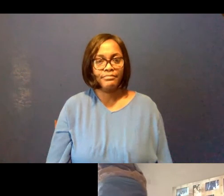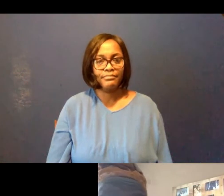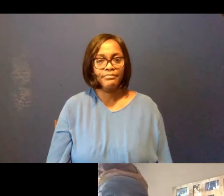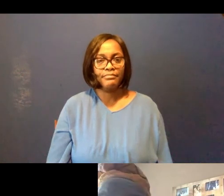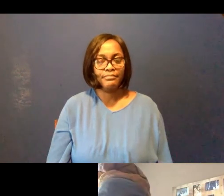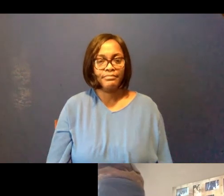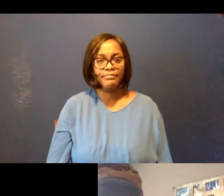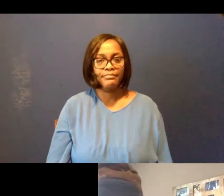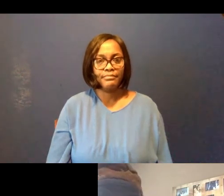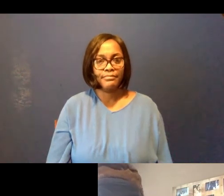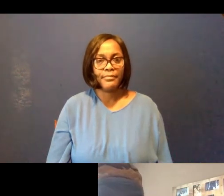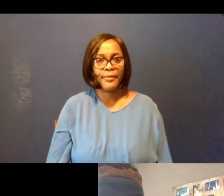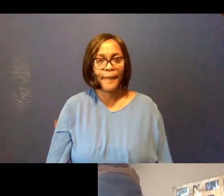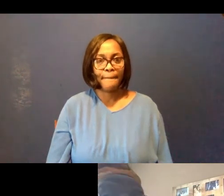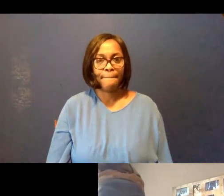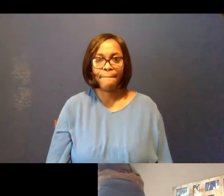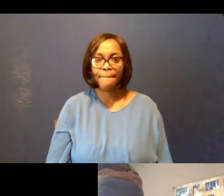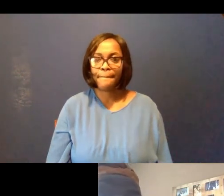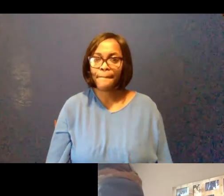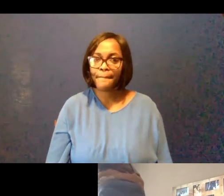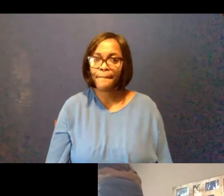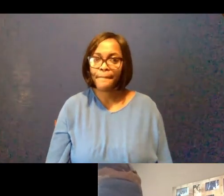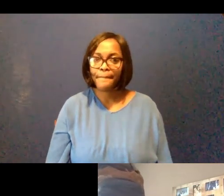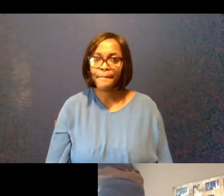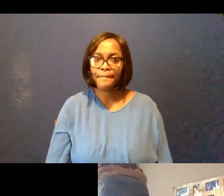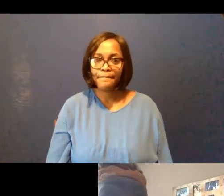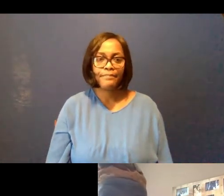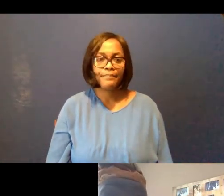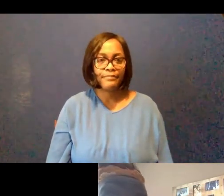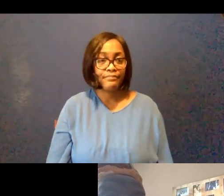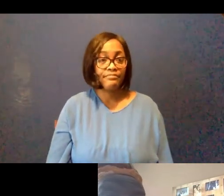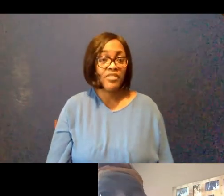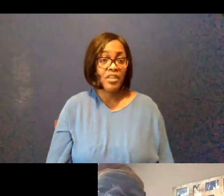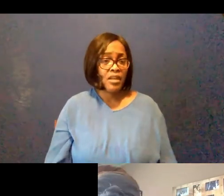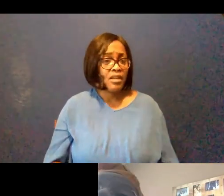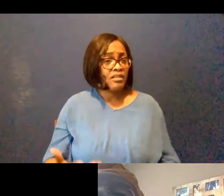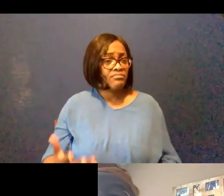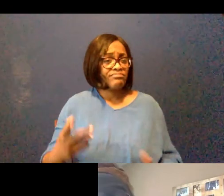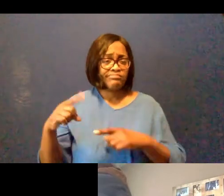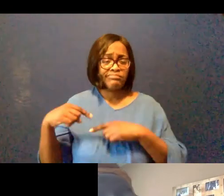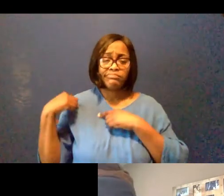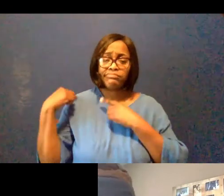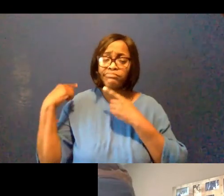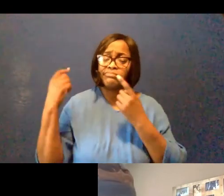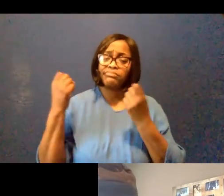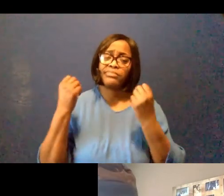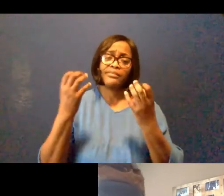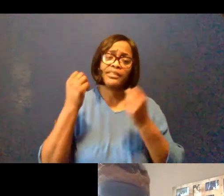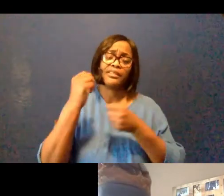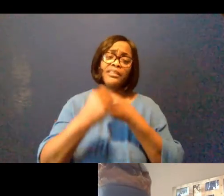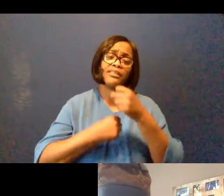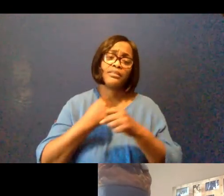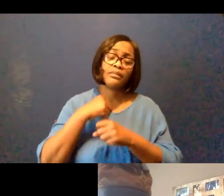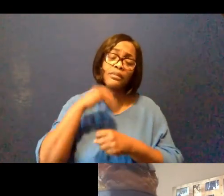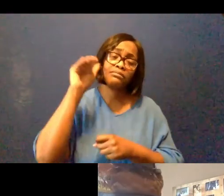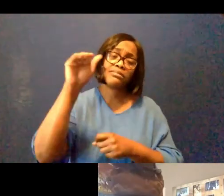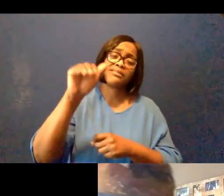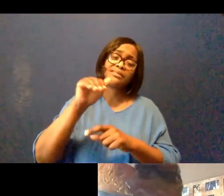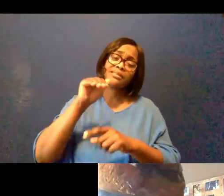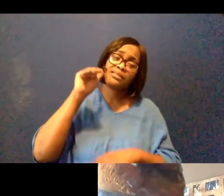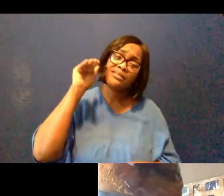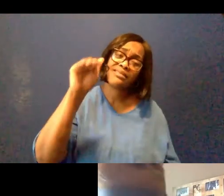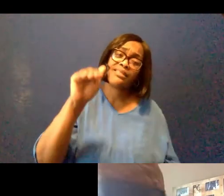Nice. All right, thank you. We have one last question here, and the question says, do the church,